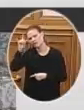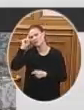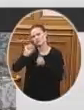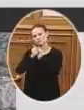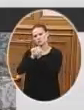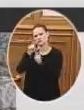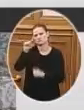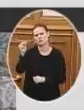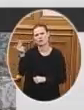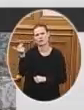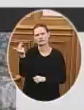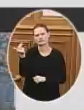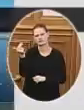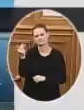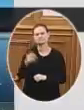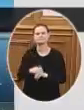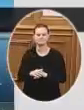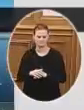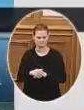2013.